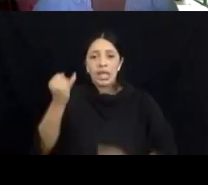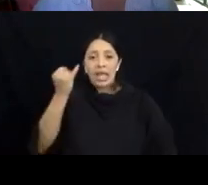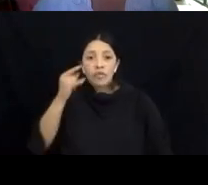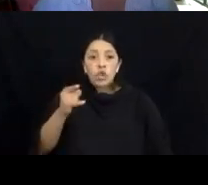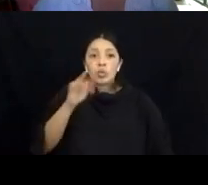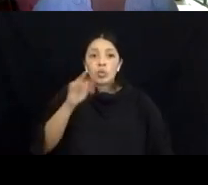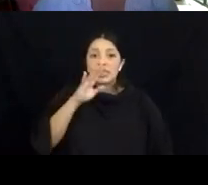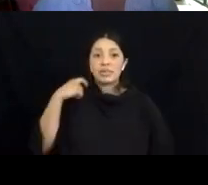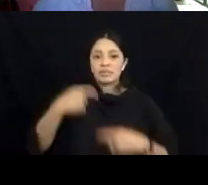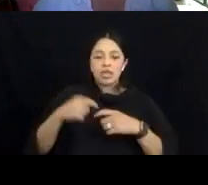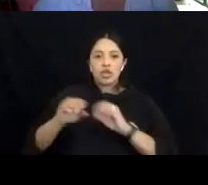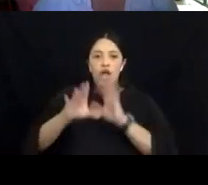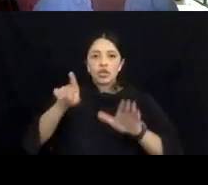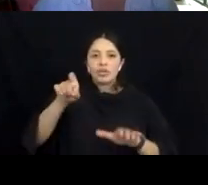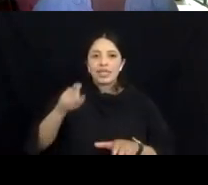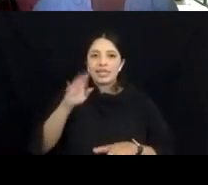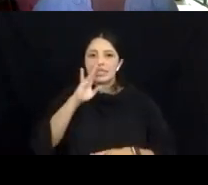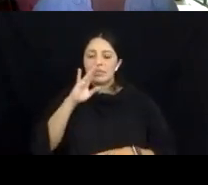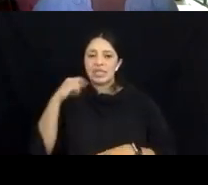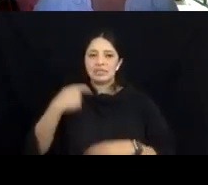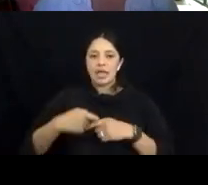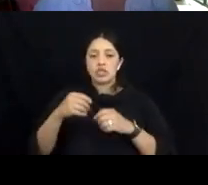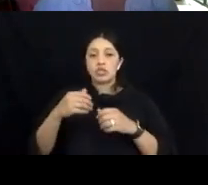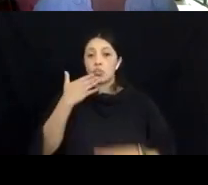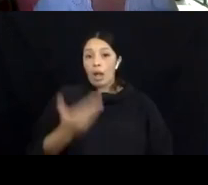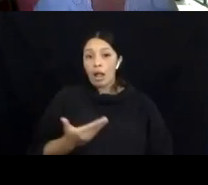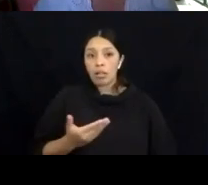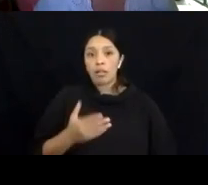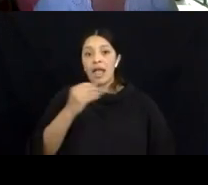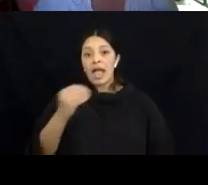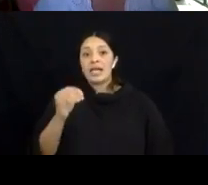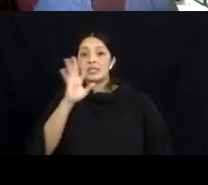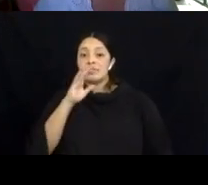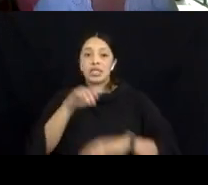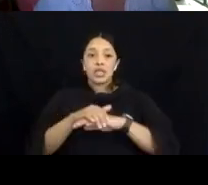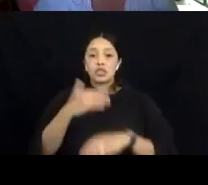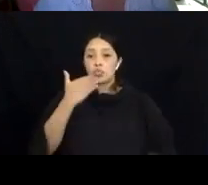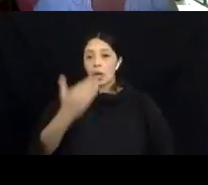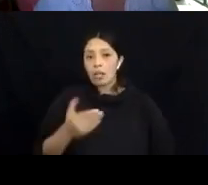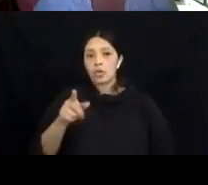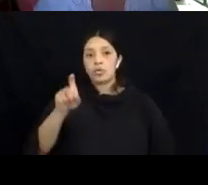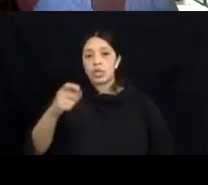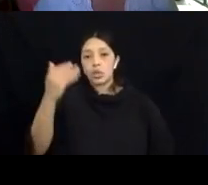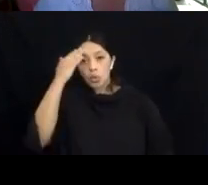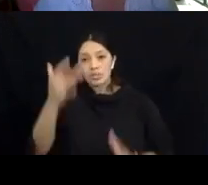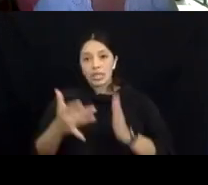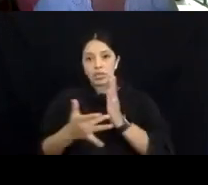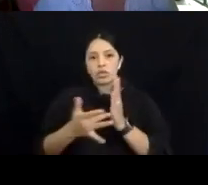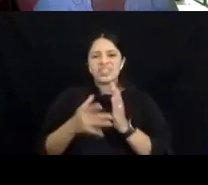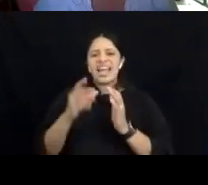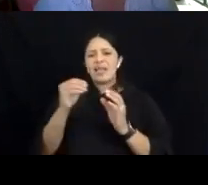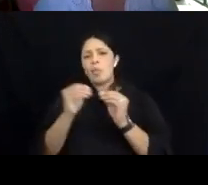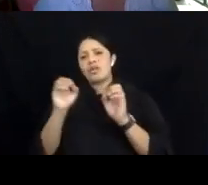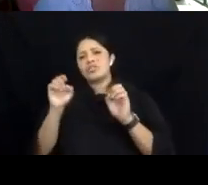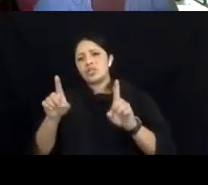you have to speak Spanish well, and you have to speak English well, and you have to know technology, and more education that you